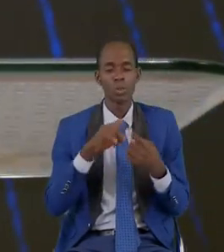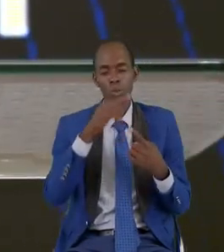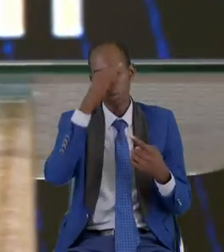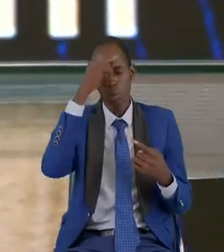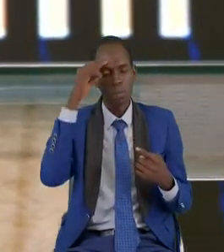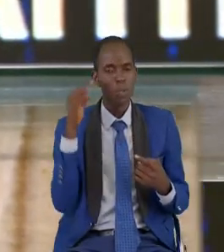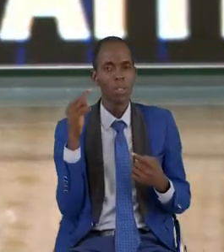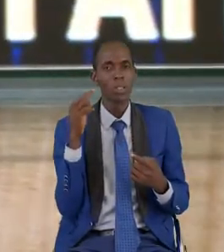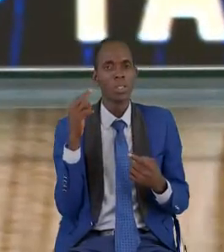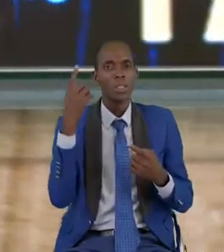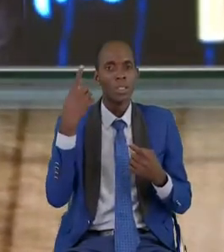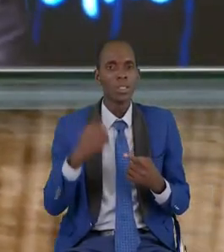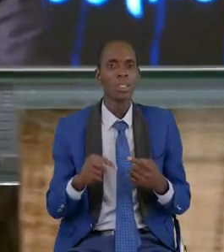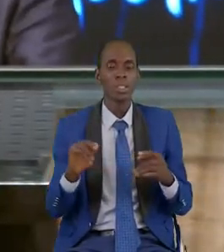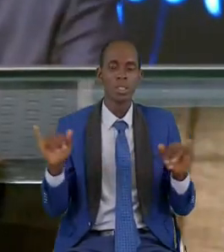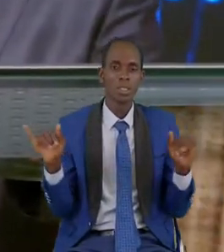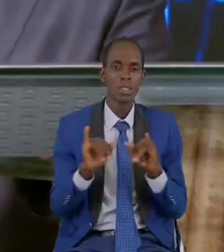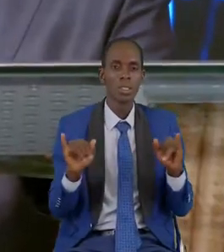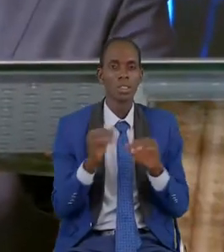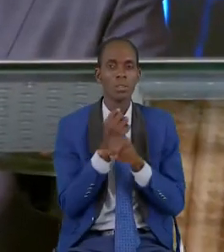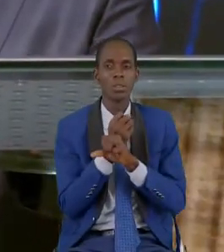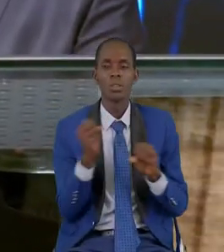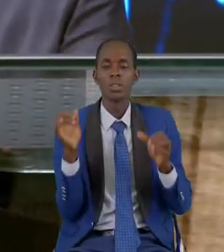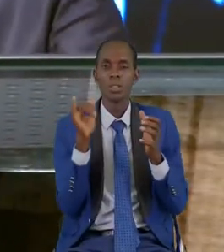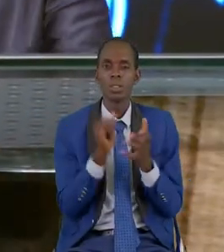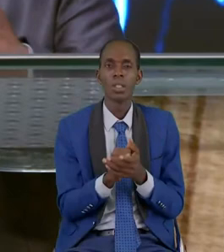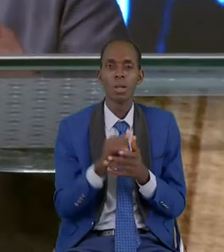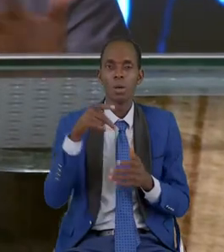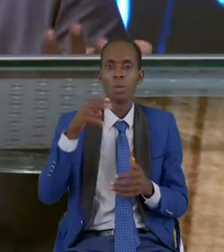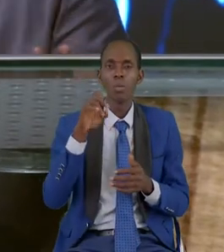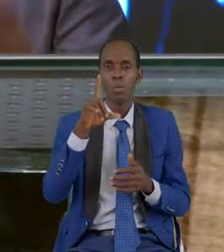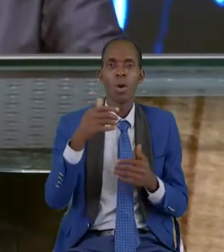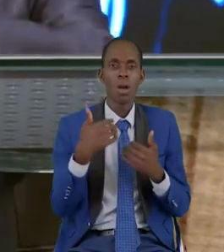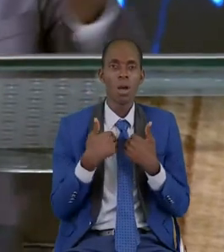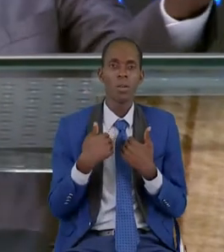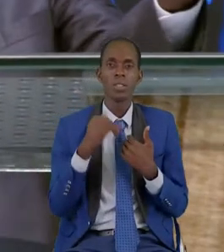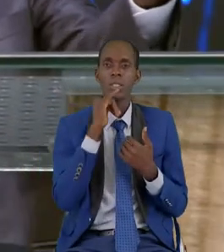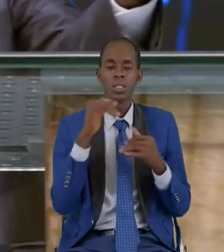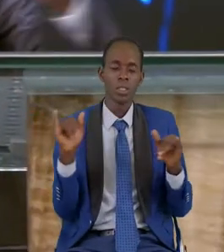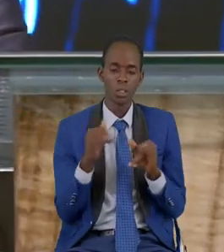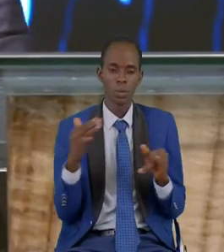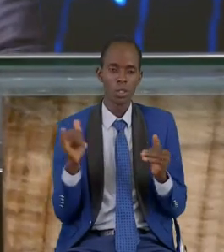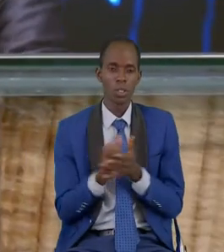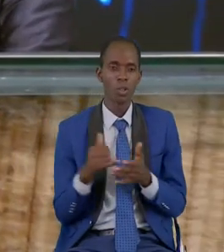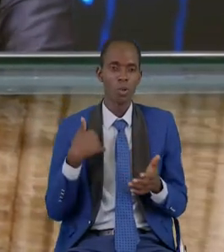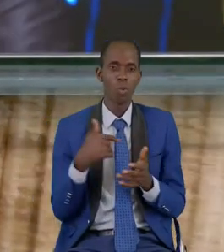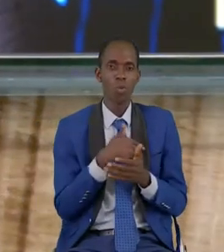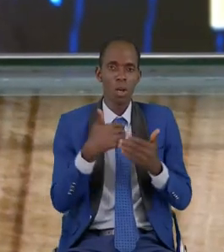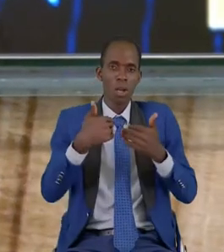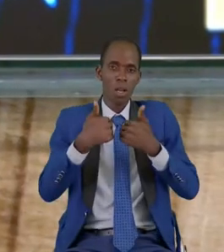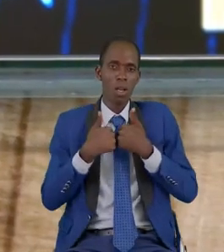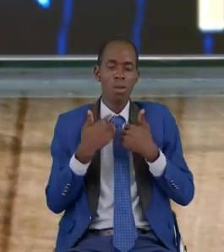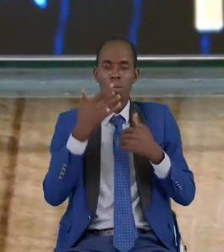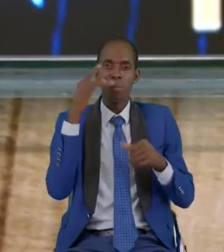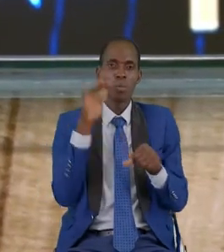the same salvation that Paul the Apostle had, is the same salvation we have. Common salvation. It was